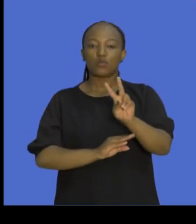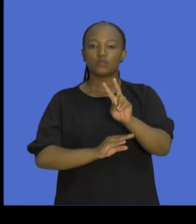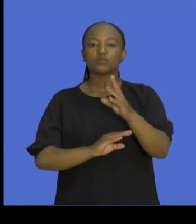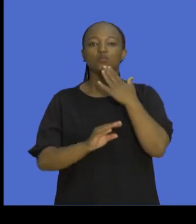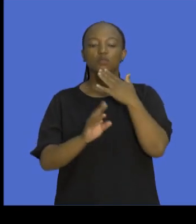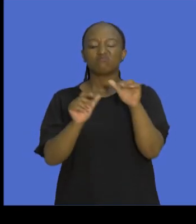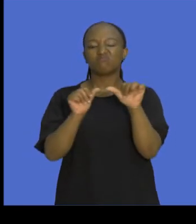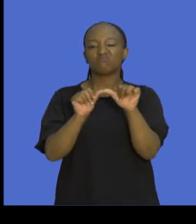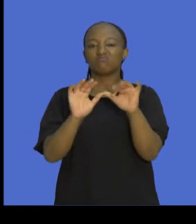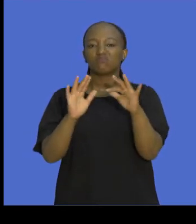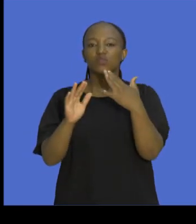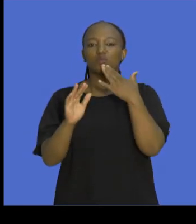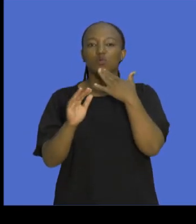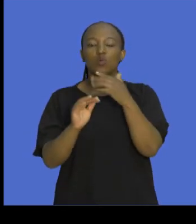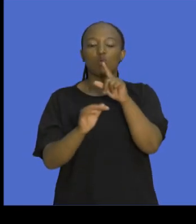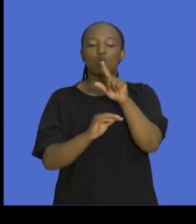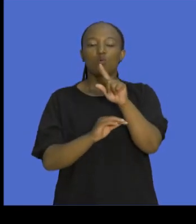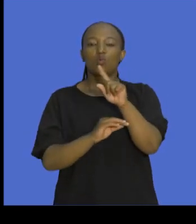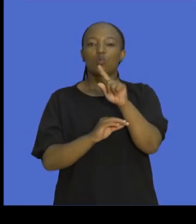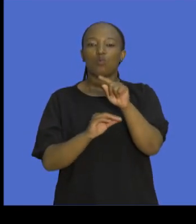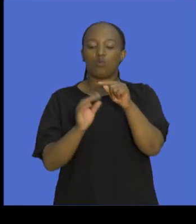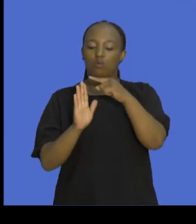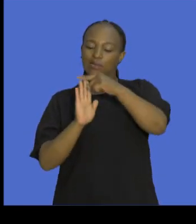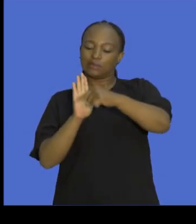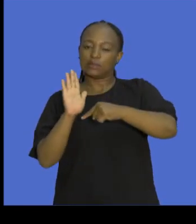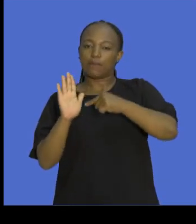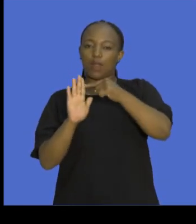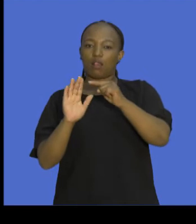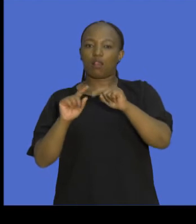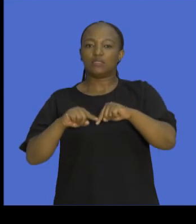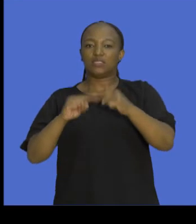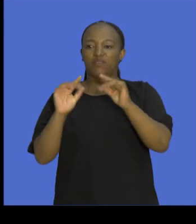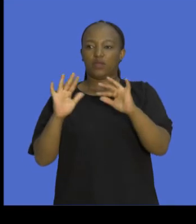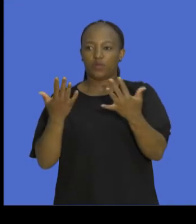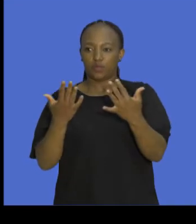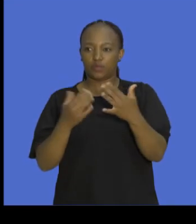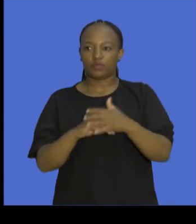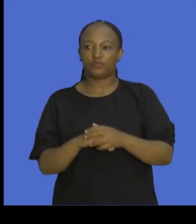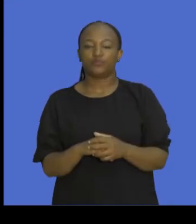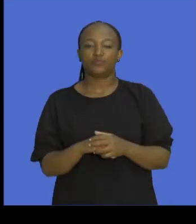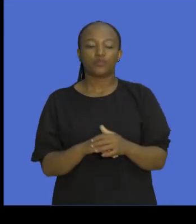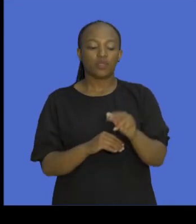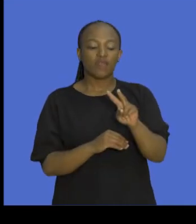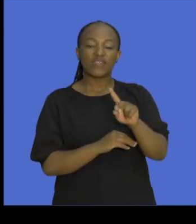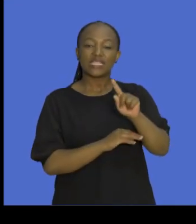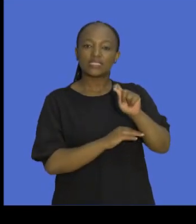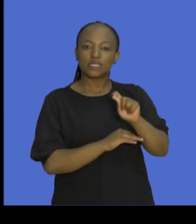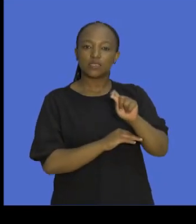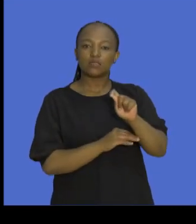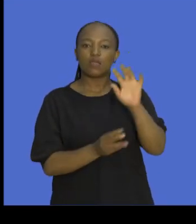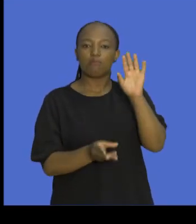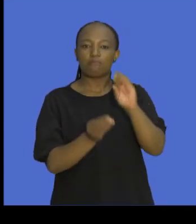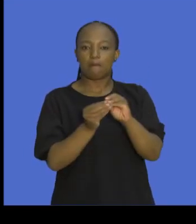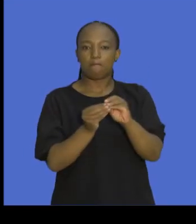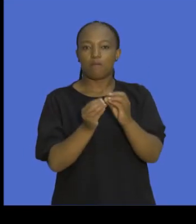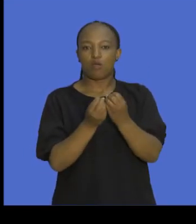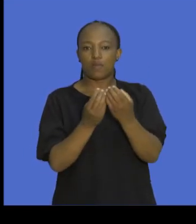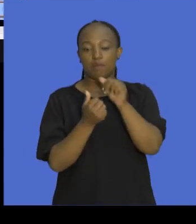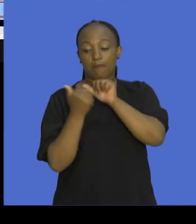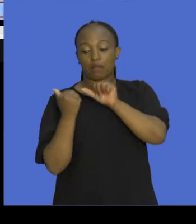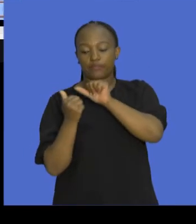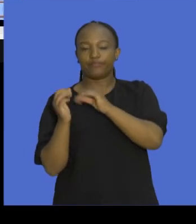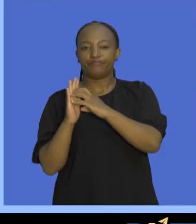measure it in terms of the terminal potential difference. So this is V total, okay? if we go back to our table, to